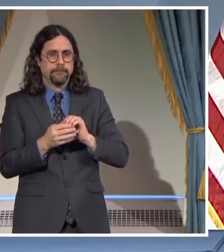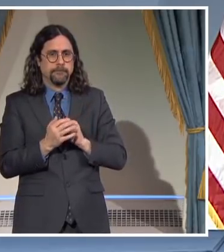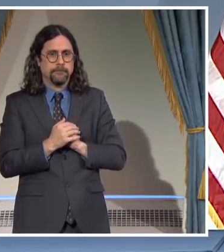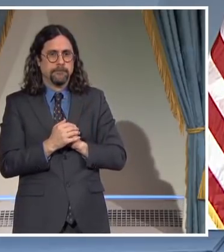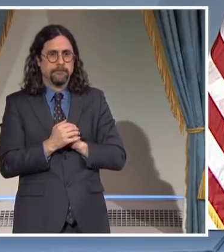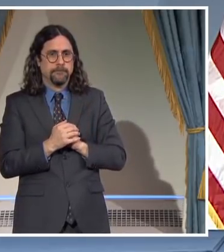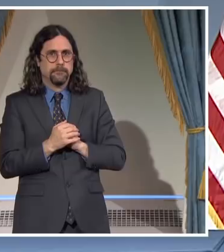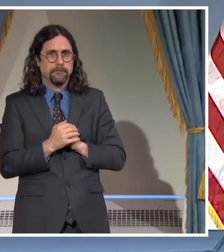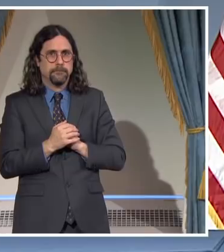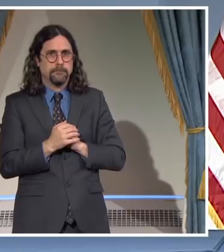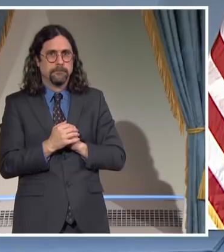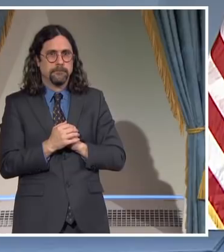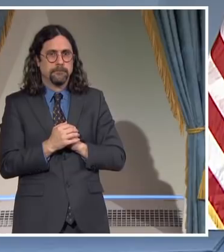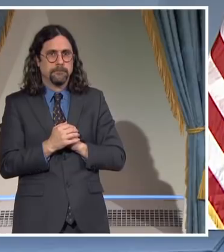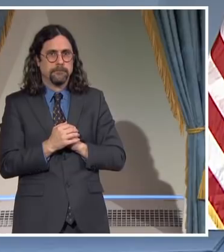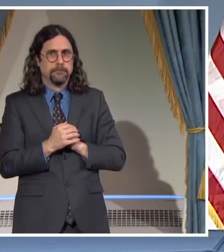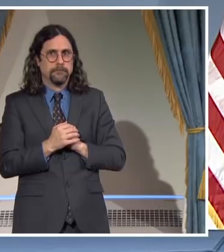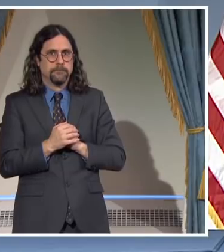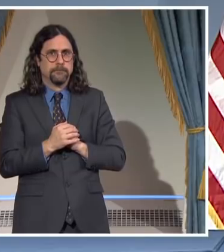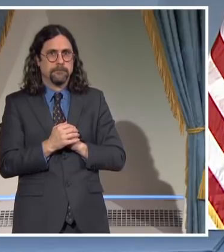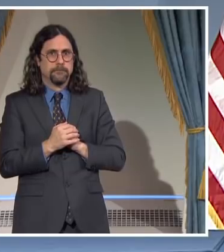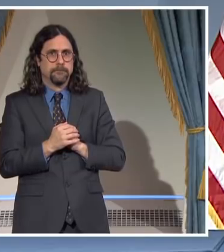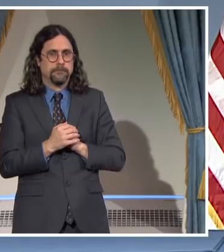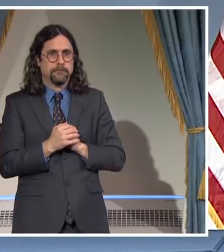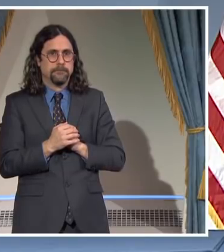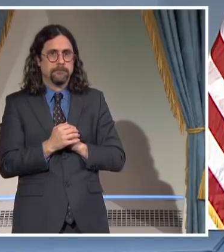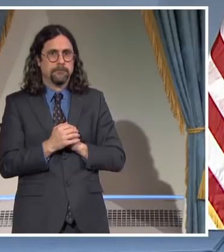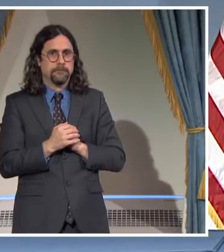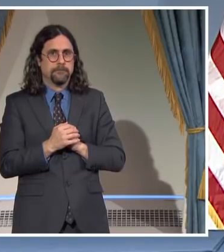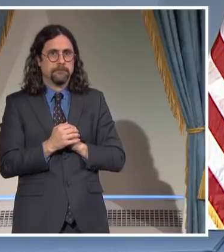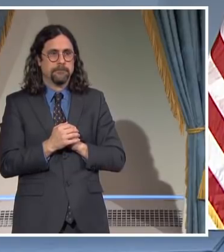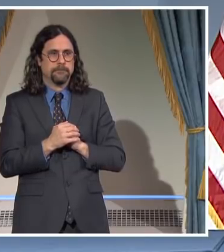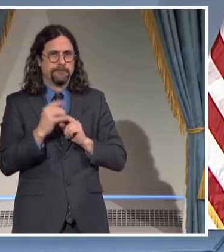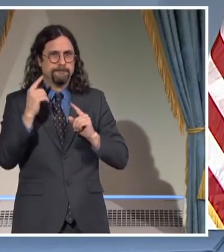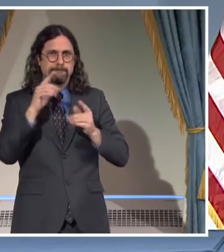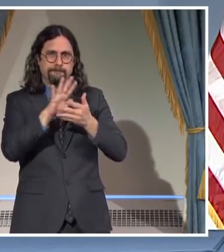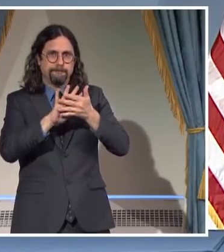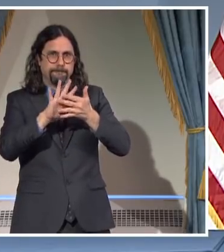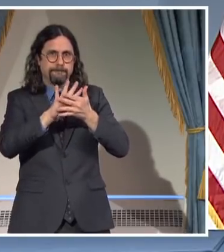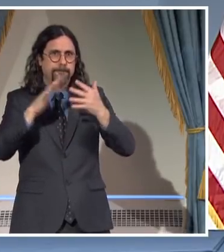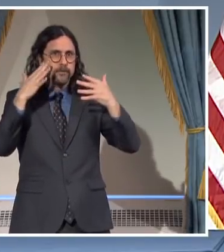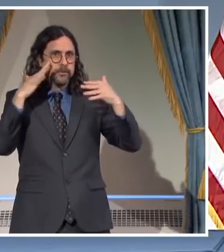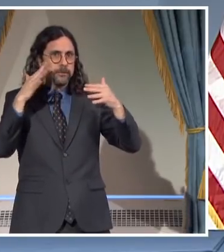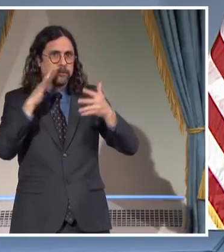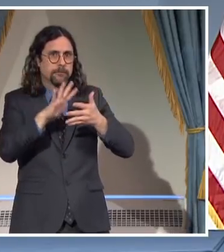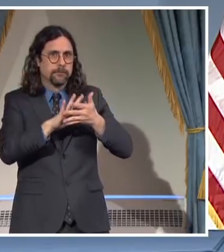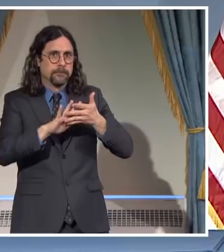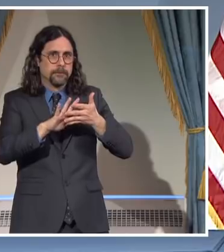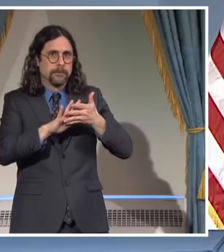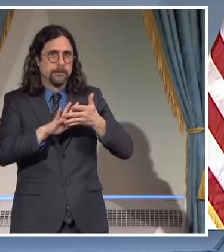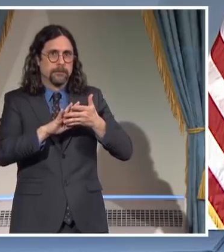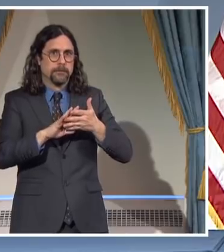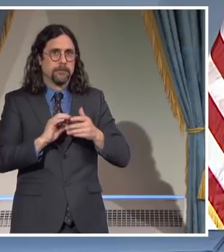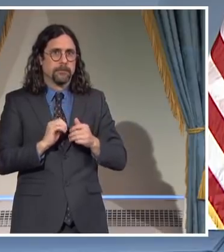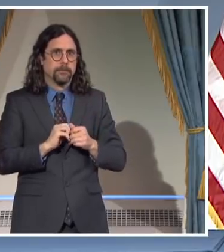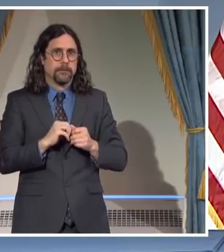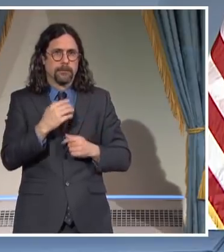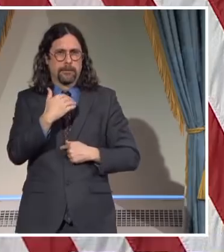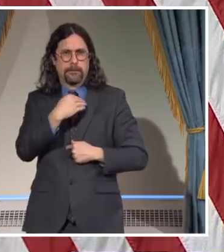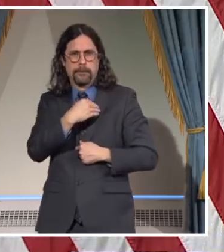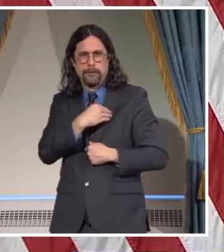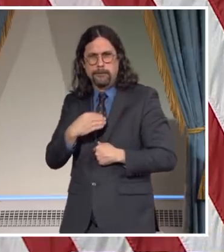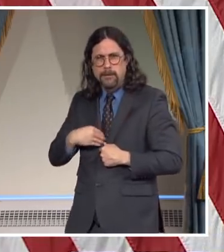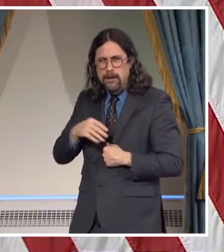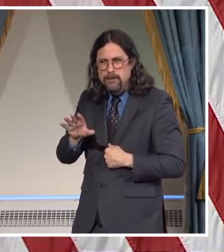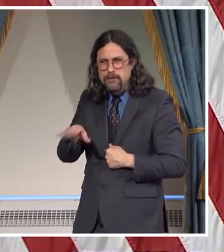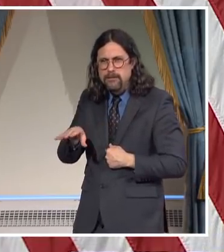Hey, Rima, I think you're typing, and we're having a hard time hearing the Chancellor. Yeah, Chancellor, are you in a place where we're getting a lot of